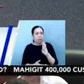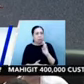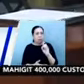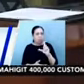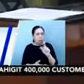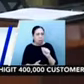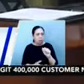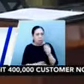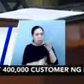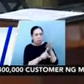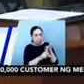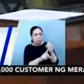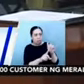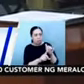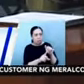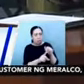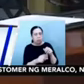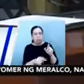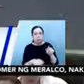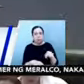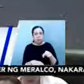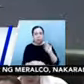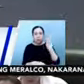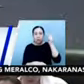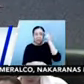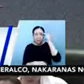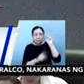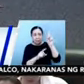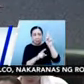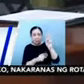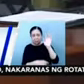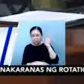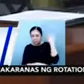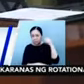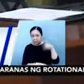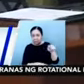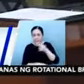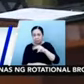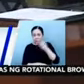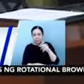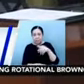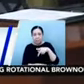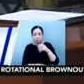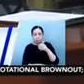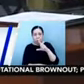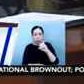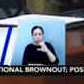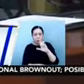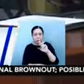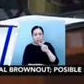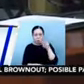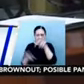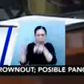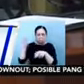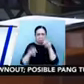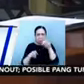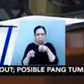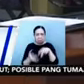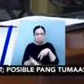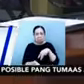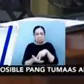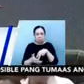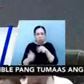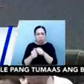pagka ganyan, he attended a political party rally in Manila Polo Club, was seen by everybody standing beside our